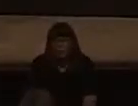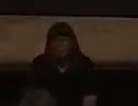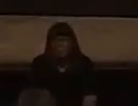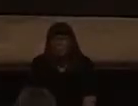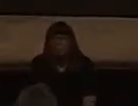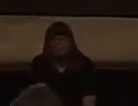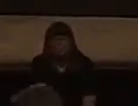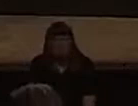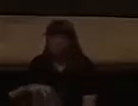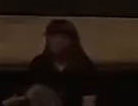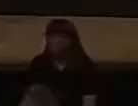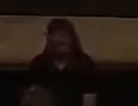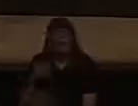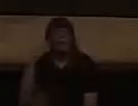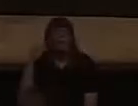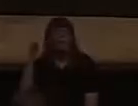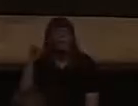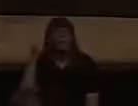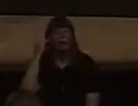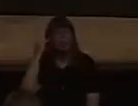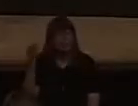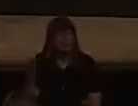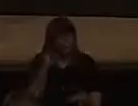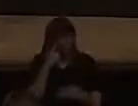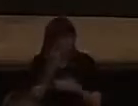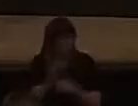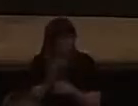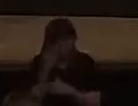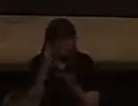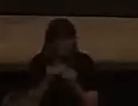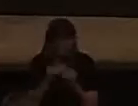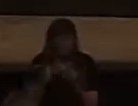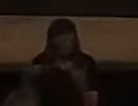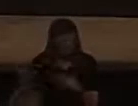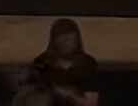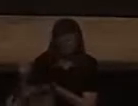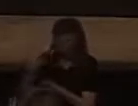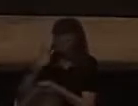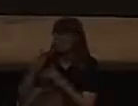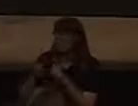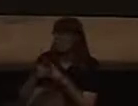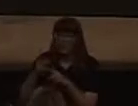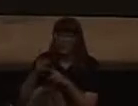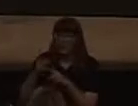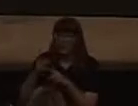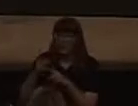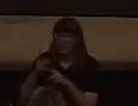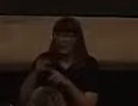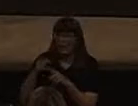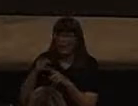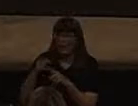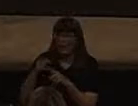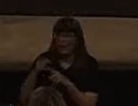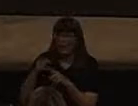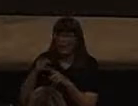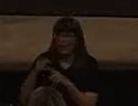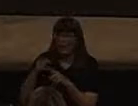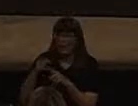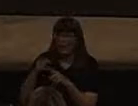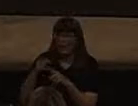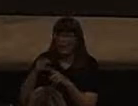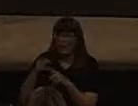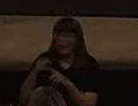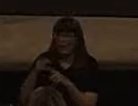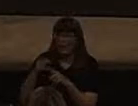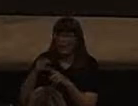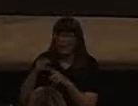Excellent. I don't know if many of you were in the morning session, but I spoke about the Historic House Trust. PowerPoint Slide 1 shows the